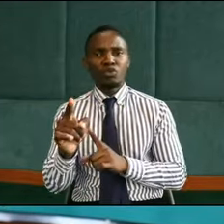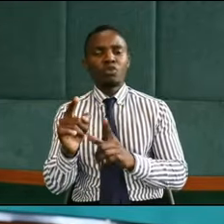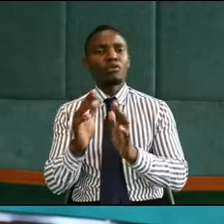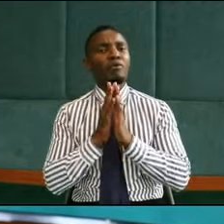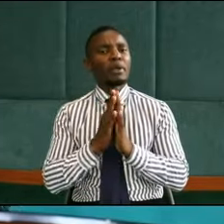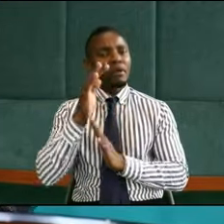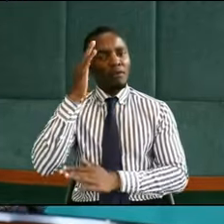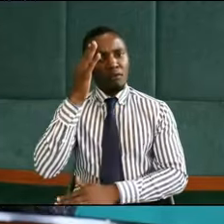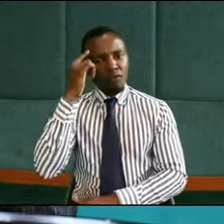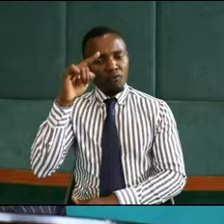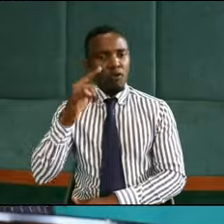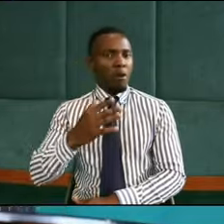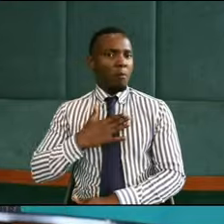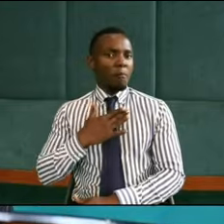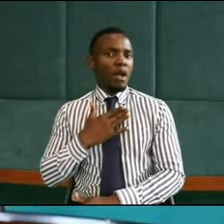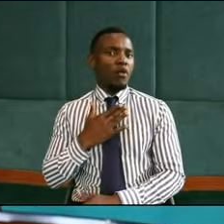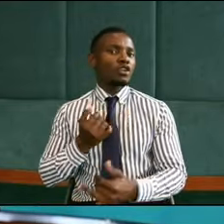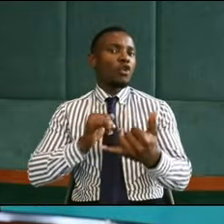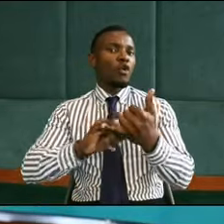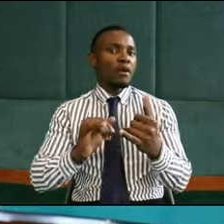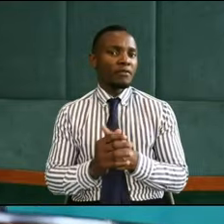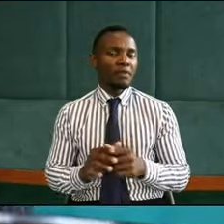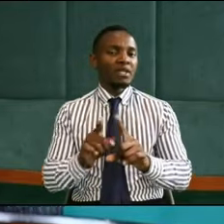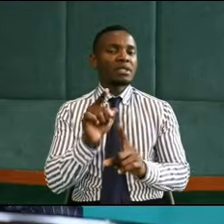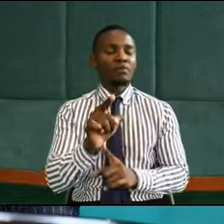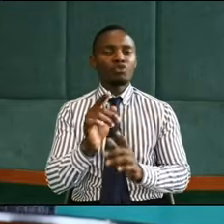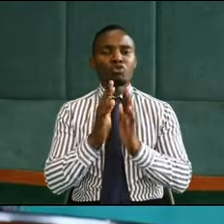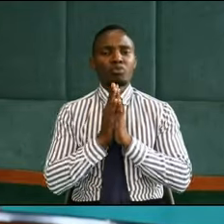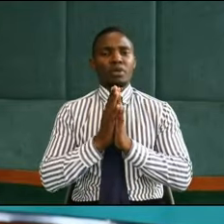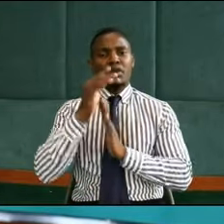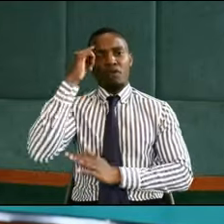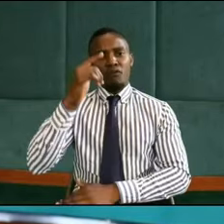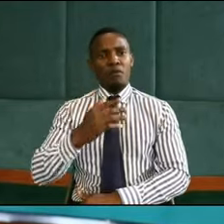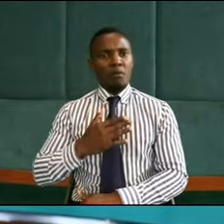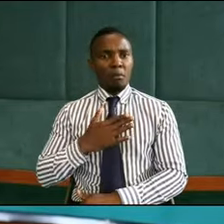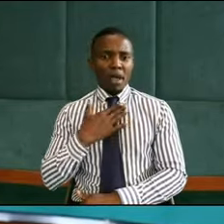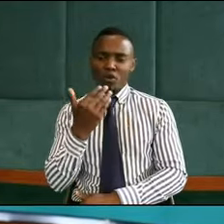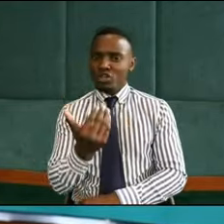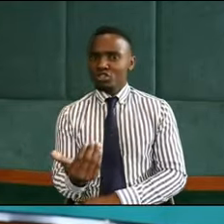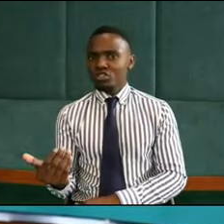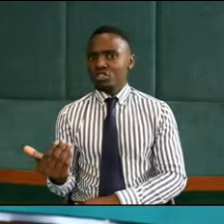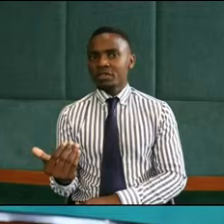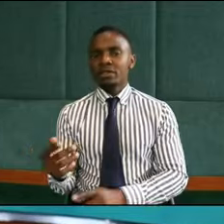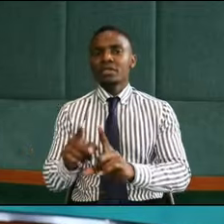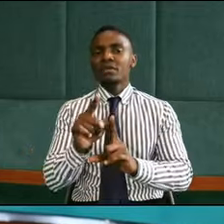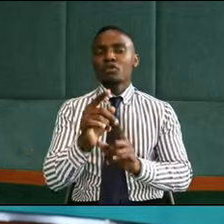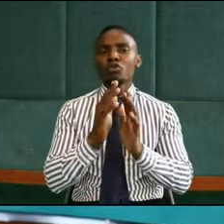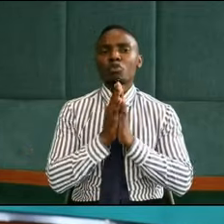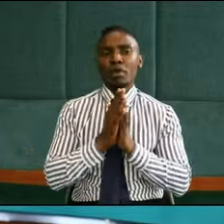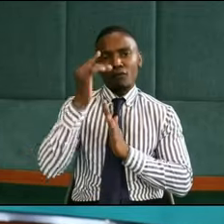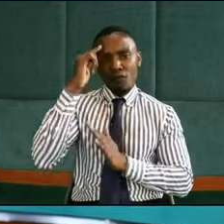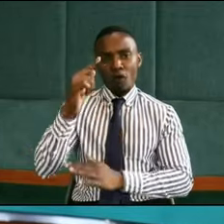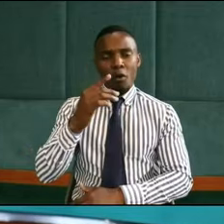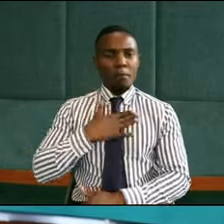spouse. You prayed for my childlessness for a child. You prayed for my spiritual bankruptcy